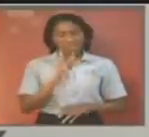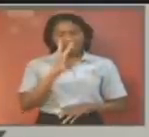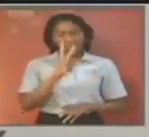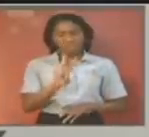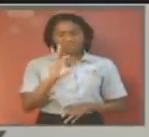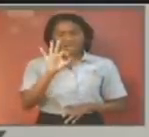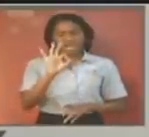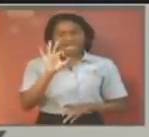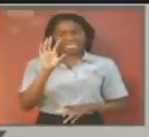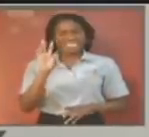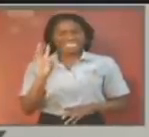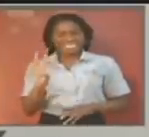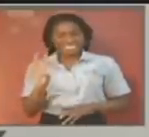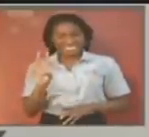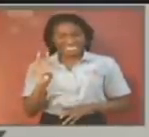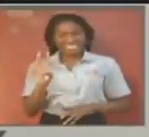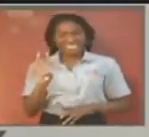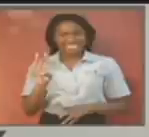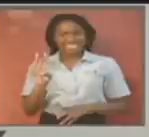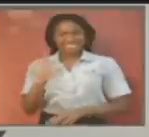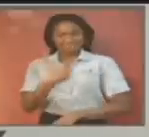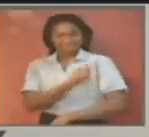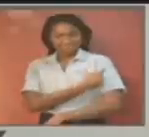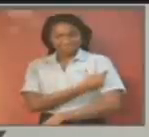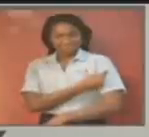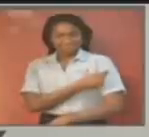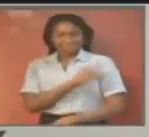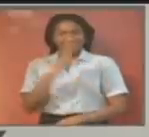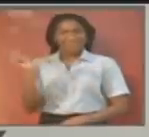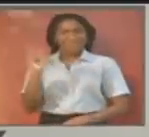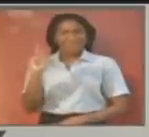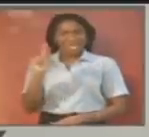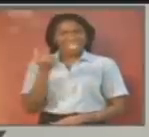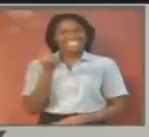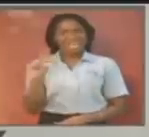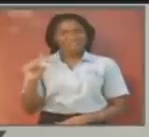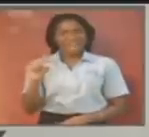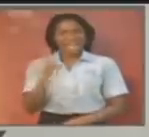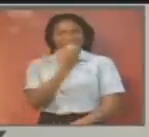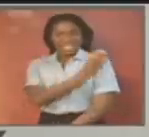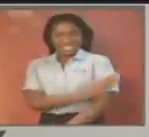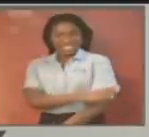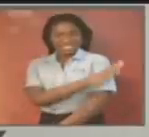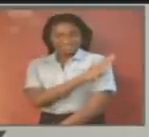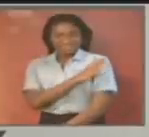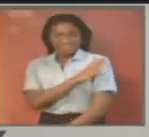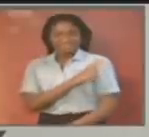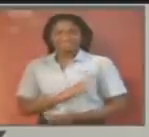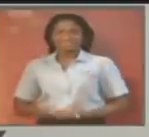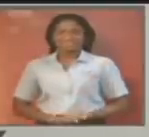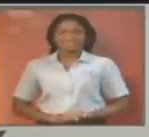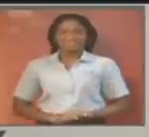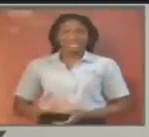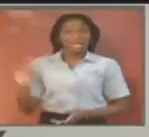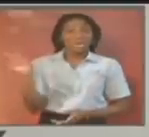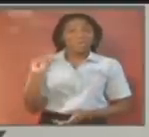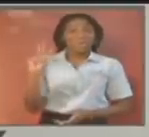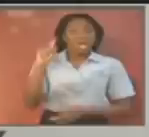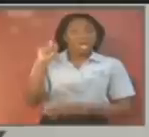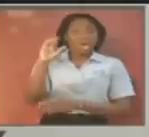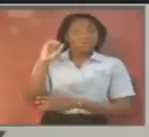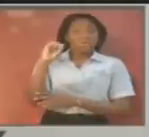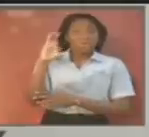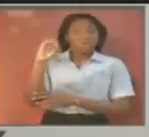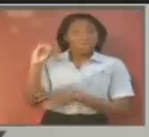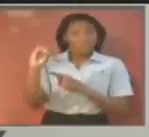2,296 at the Sangre Grande Health Center, Enhanced Health Center. At the Toko Health Center,